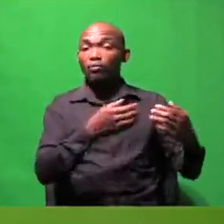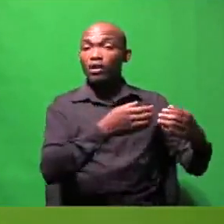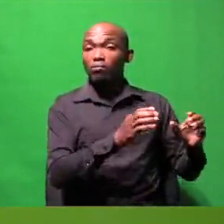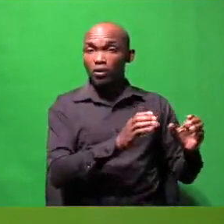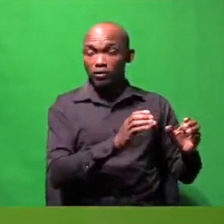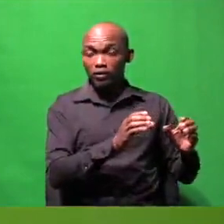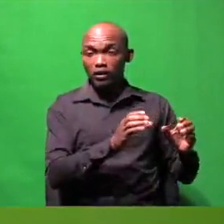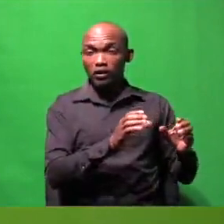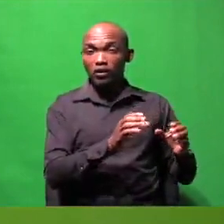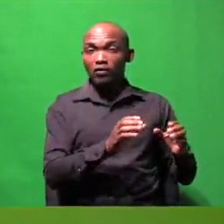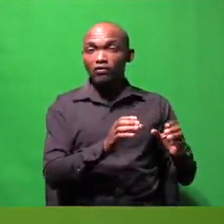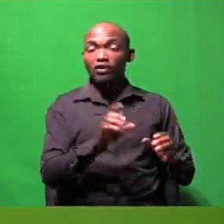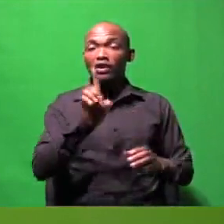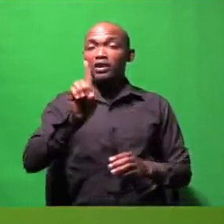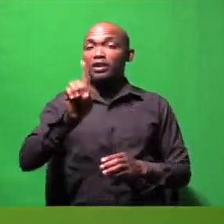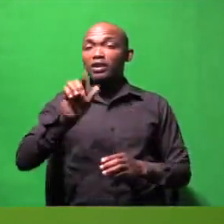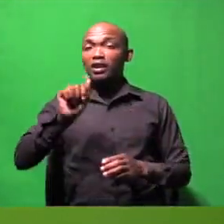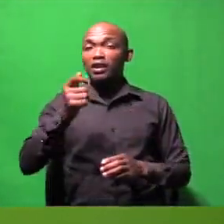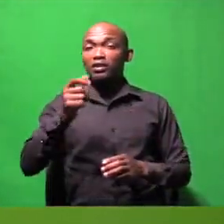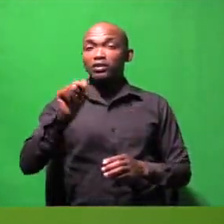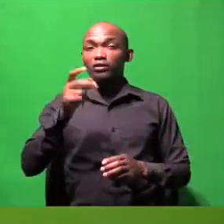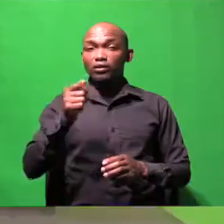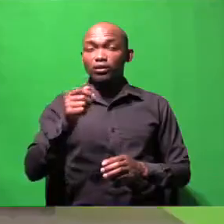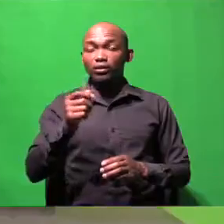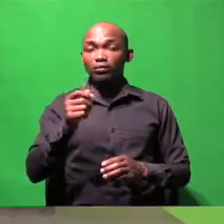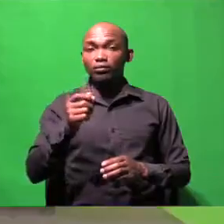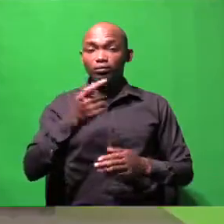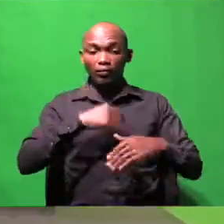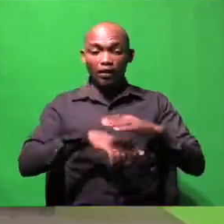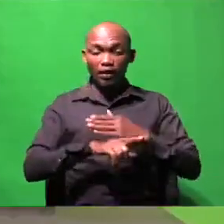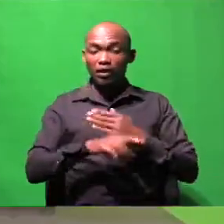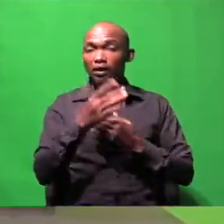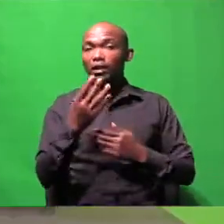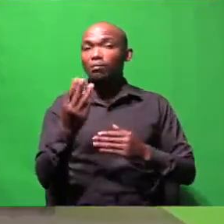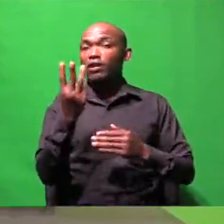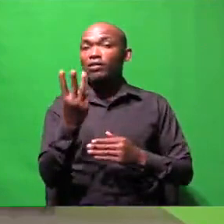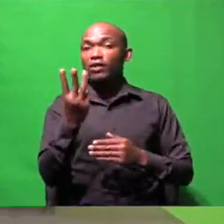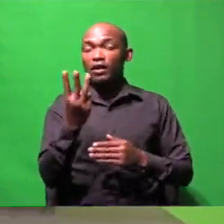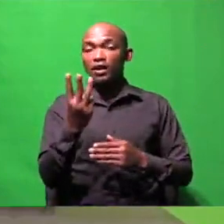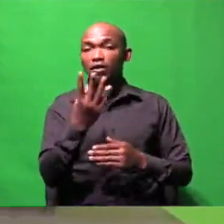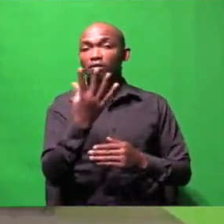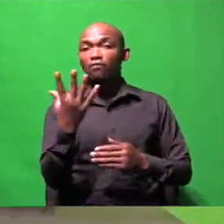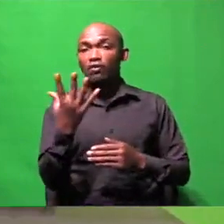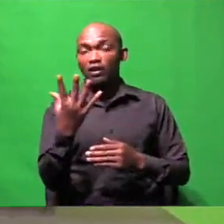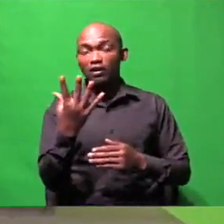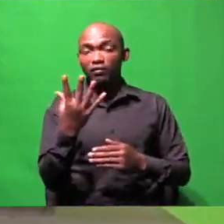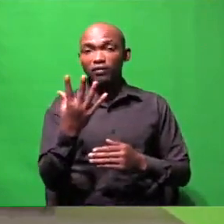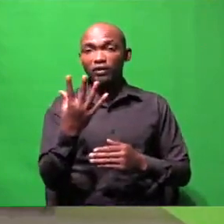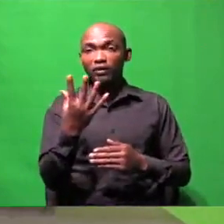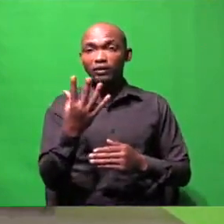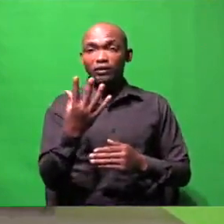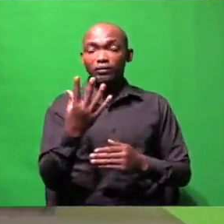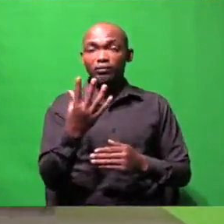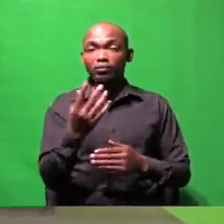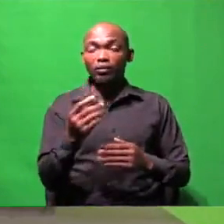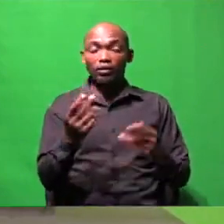Dalton theory is our postulate, number 3 and number 5. Let's read the first one